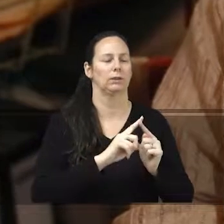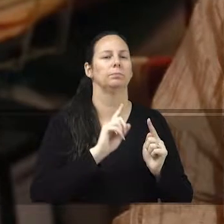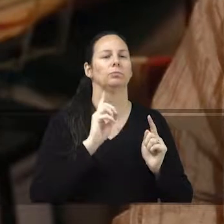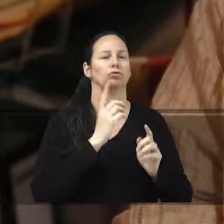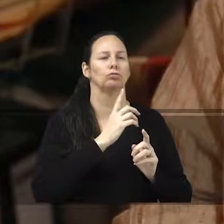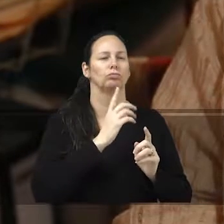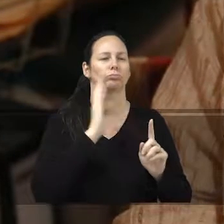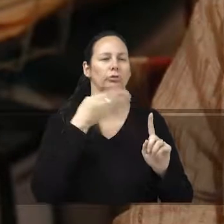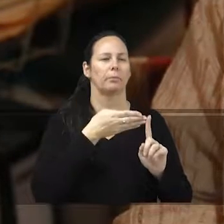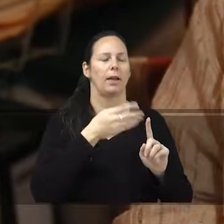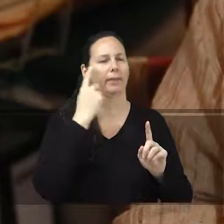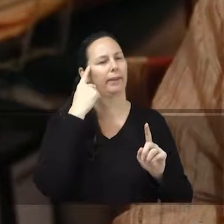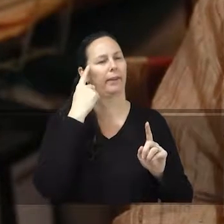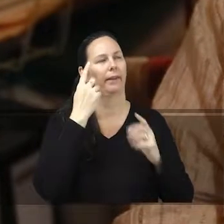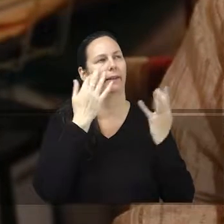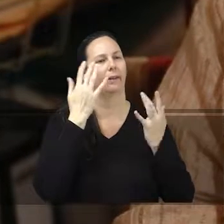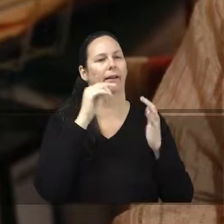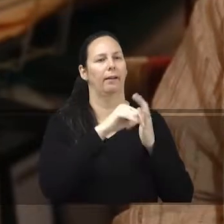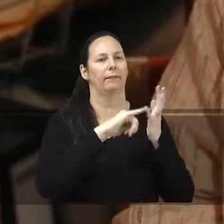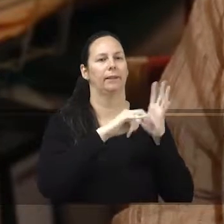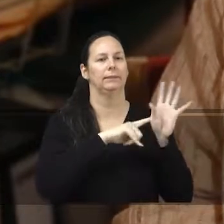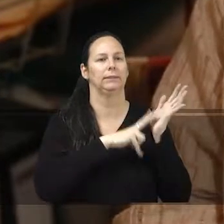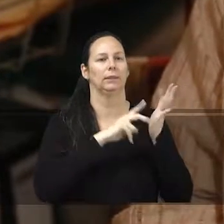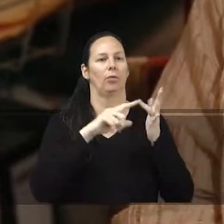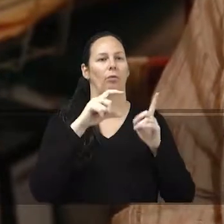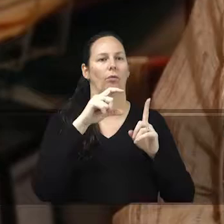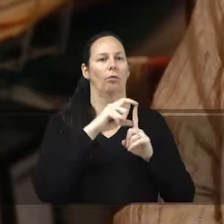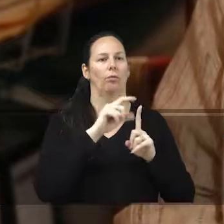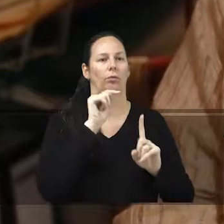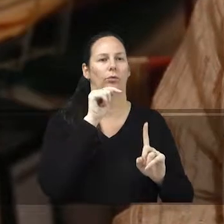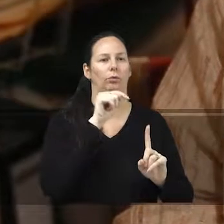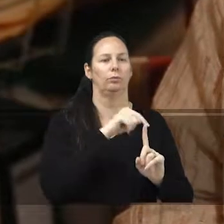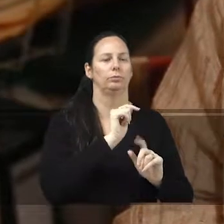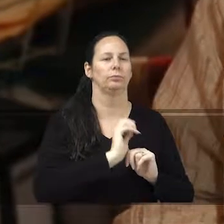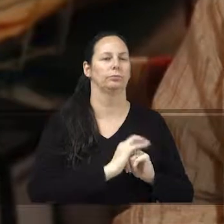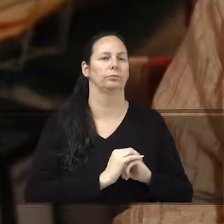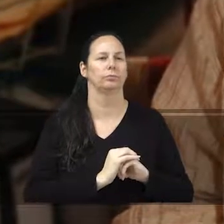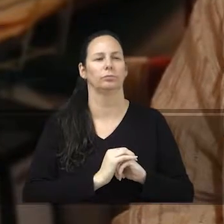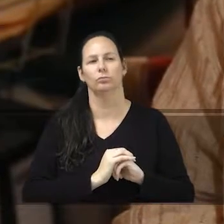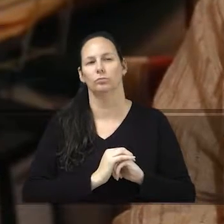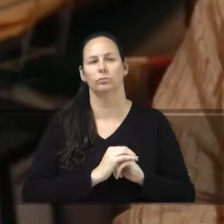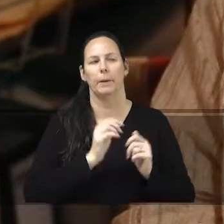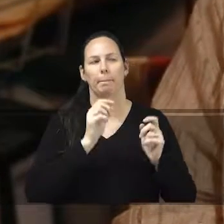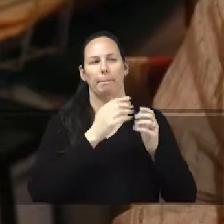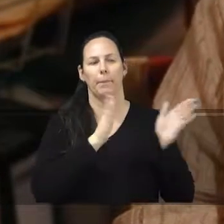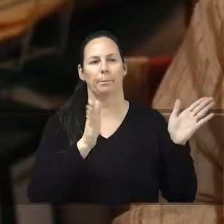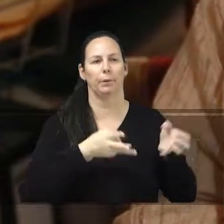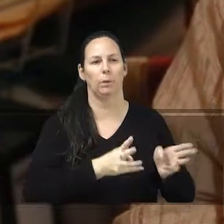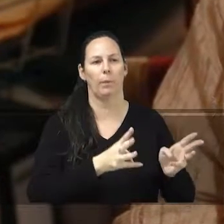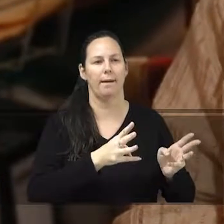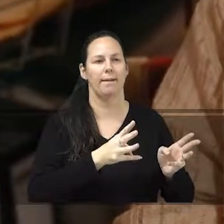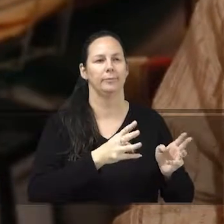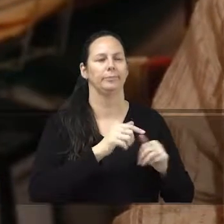Synod in a public way were the issues of the Eucharist for divorced